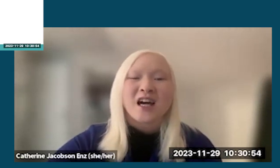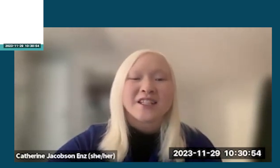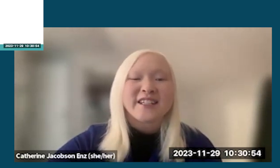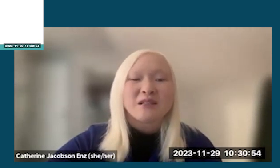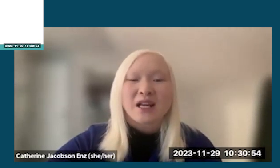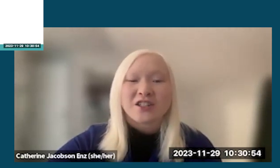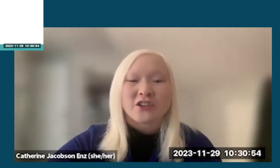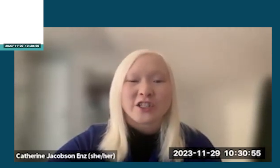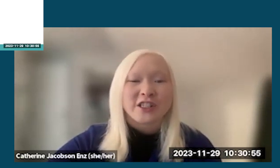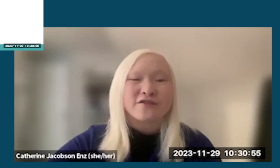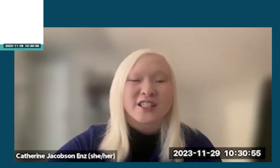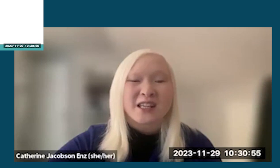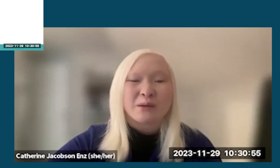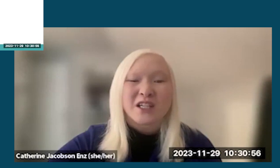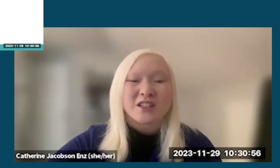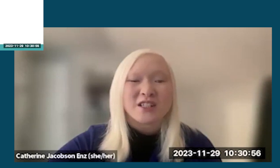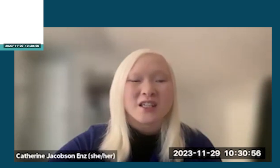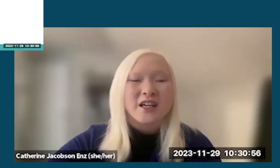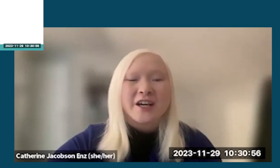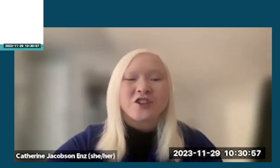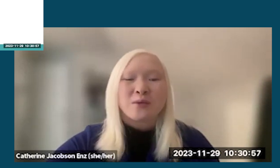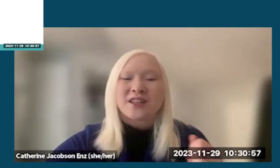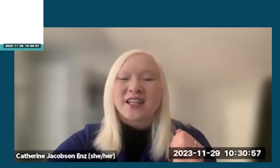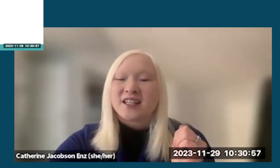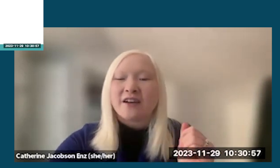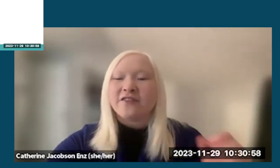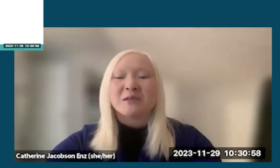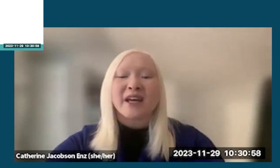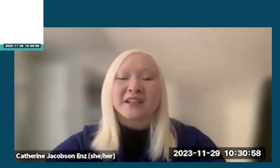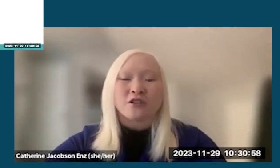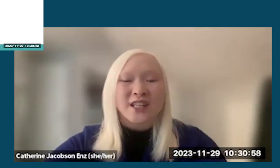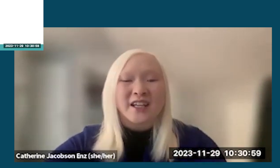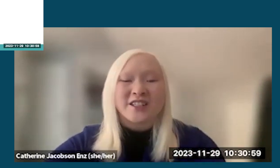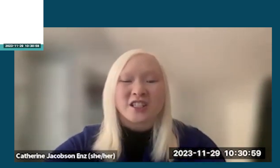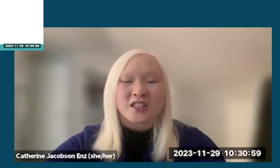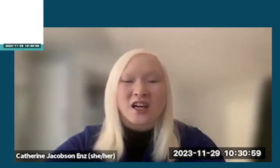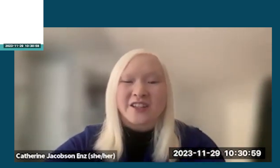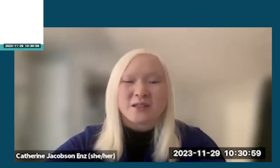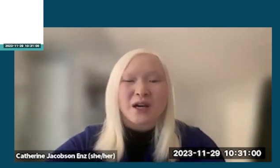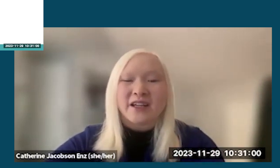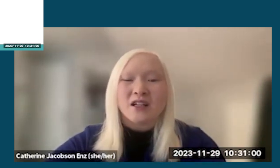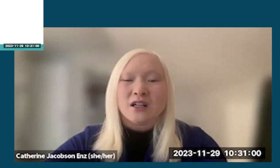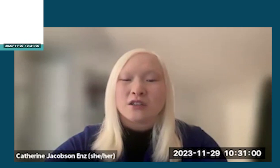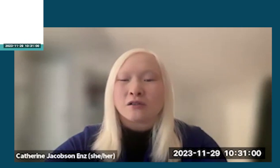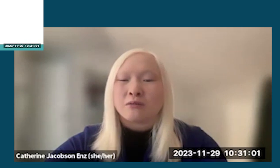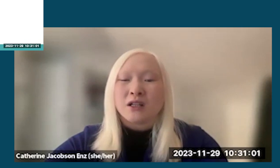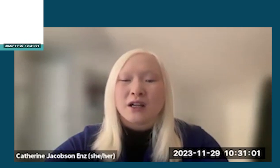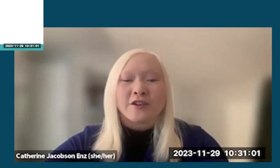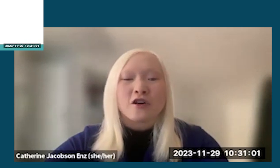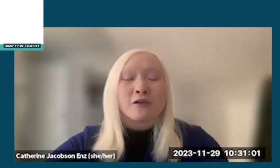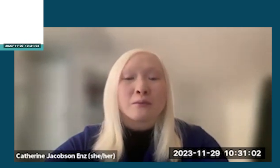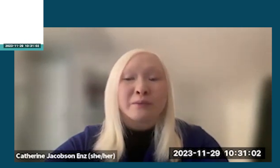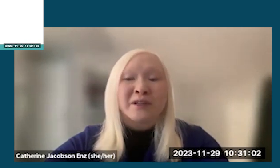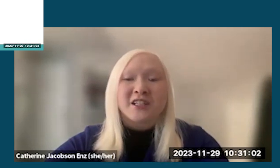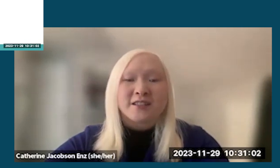And then not taking pain seriously for disabled patients, assuming that they cannot feel pain or that it's just caused by